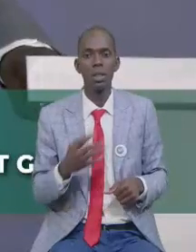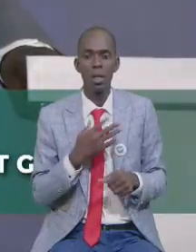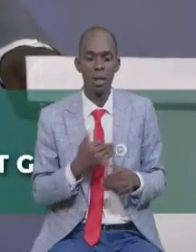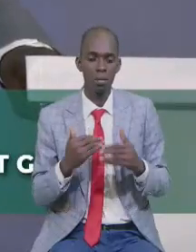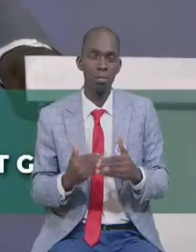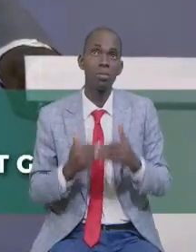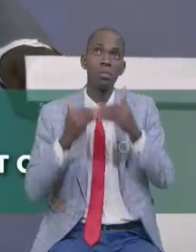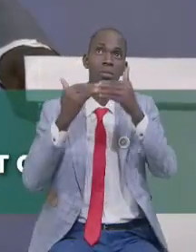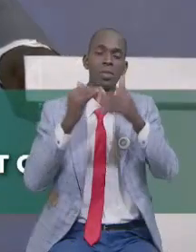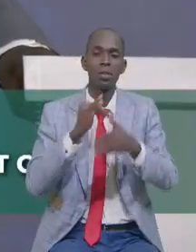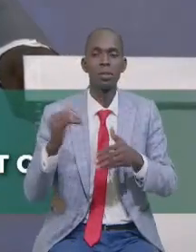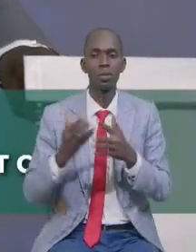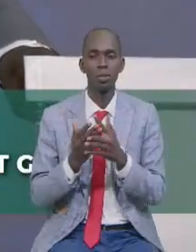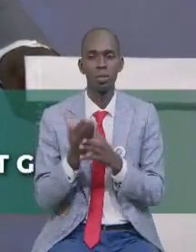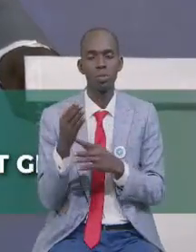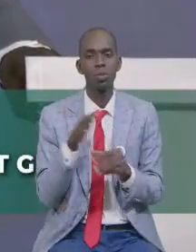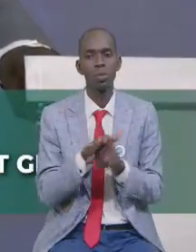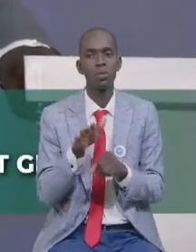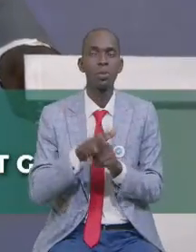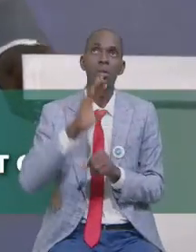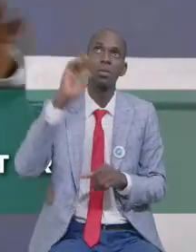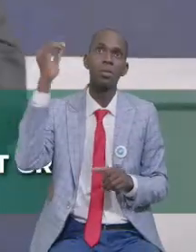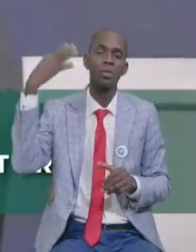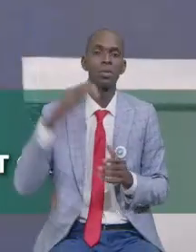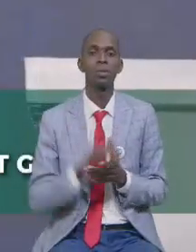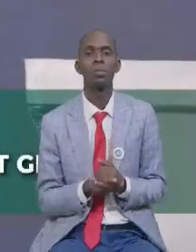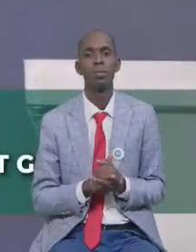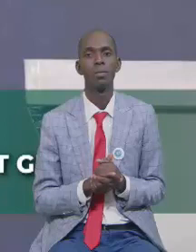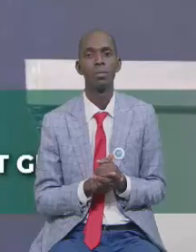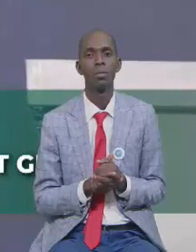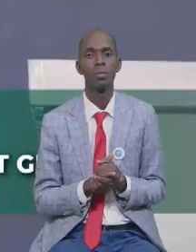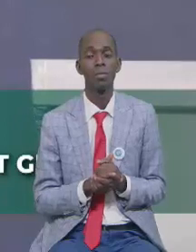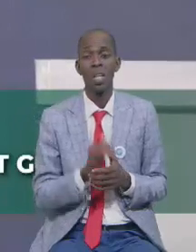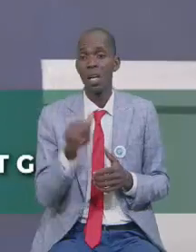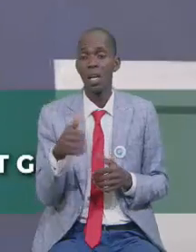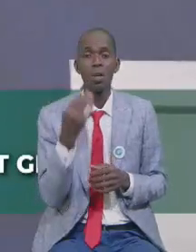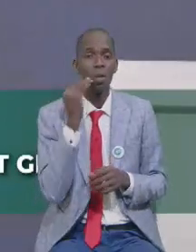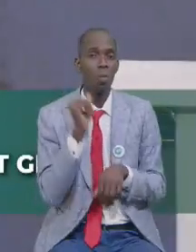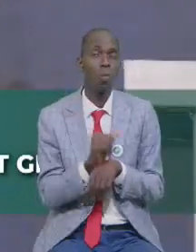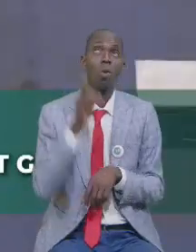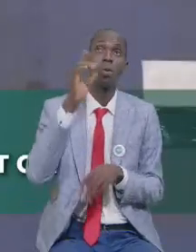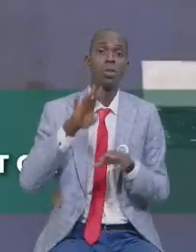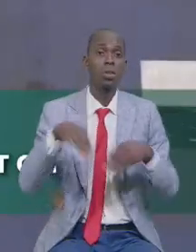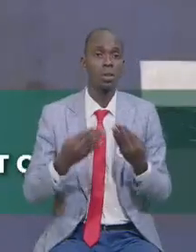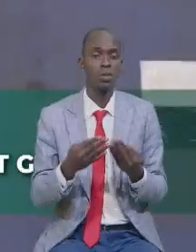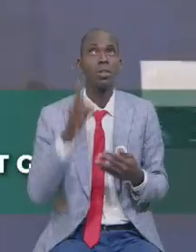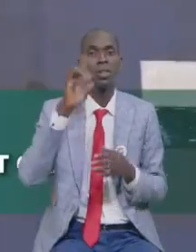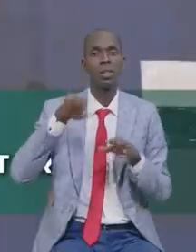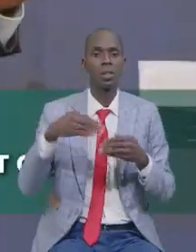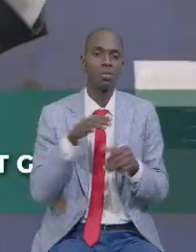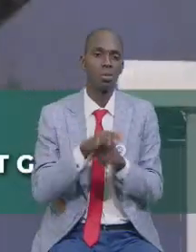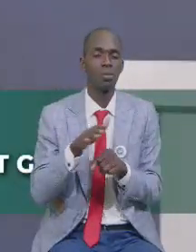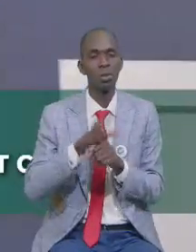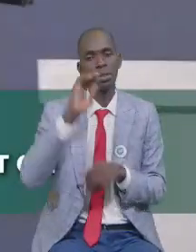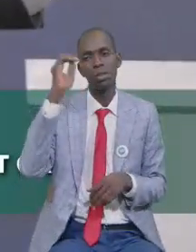through sufficient grace. Any assignment God gives, He gives sufficient grace.